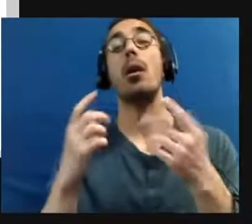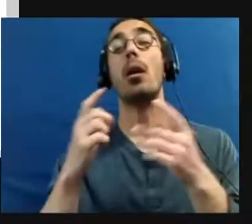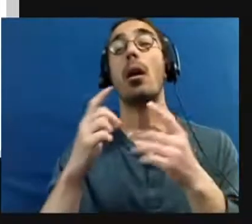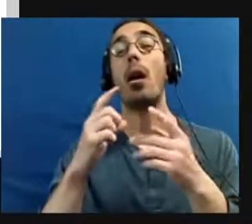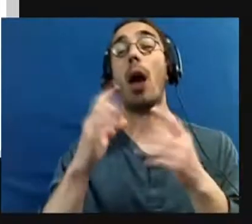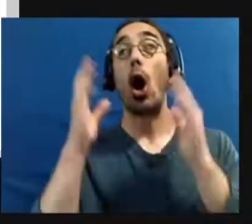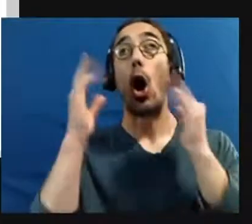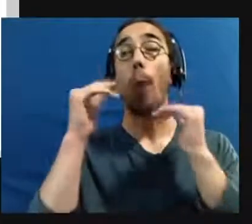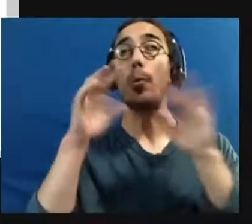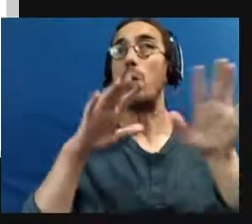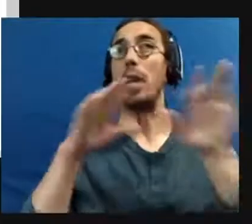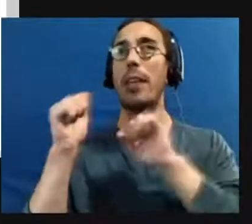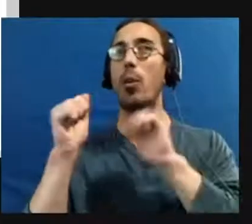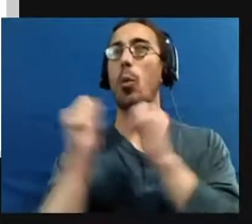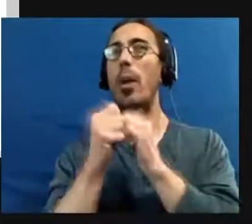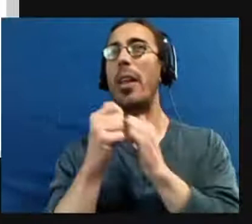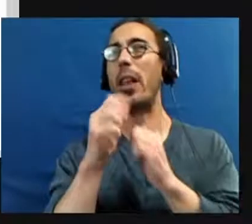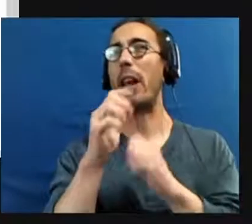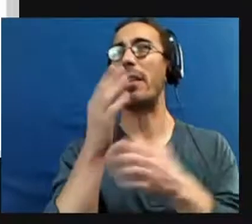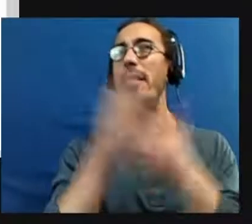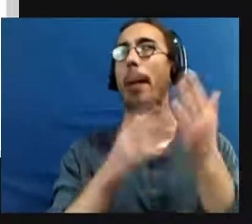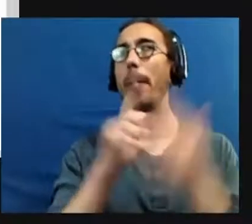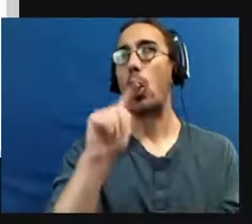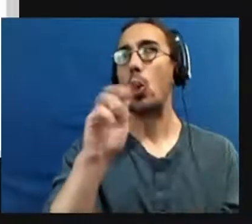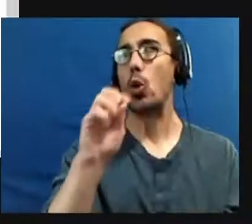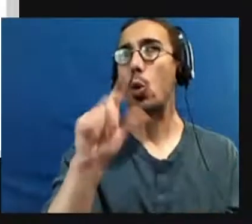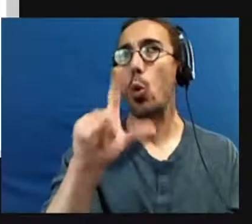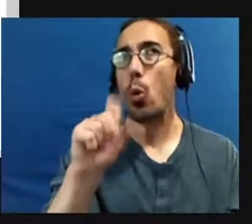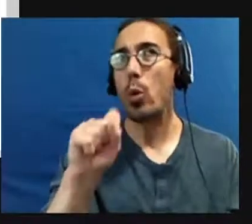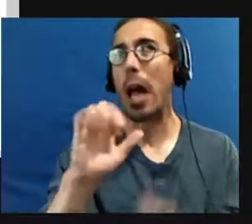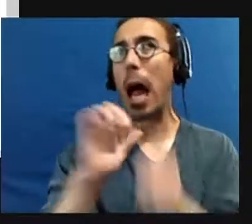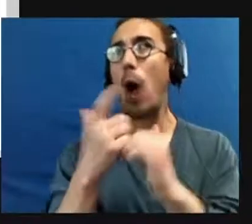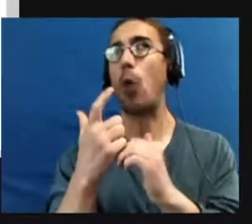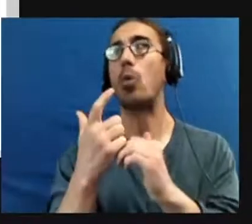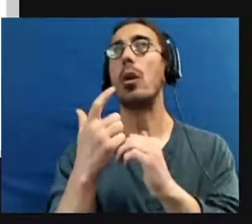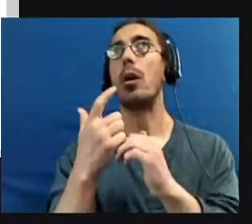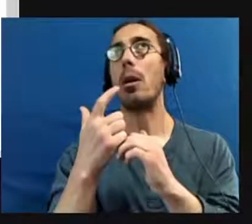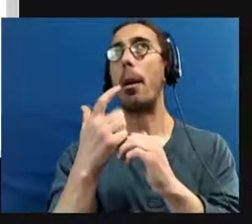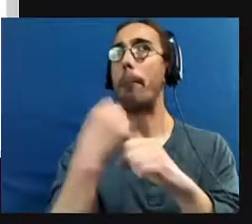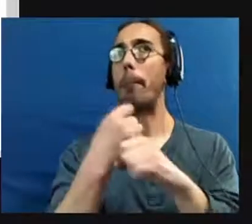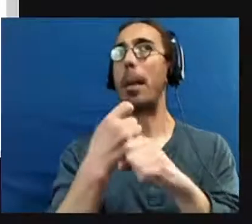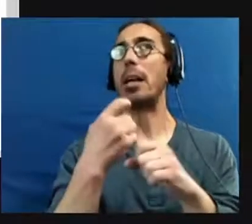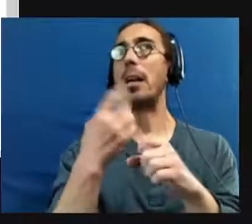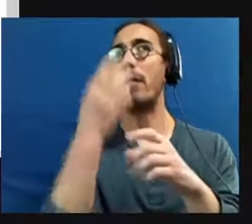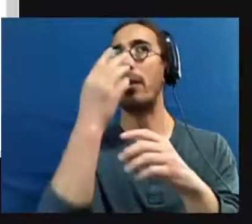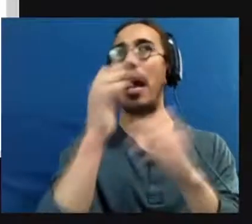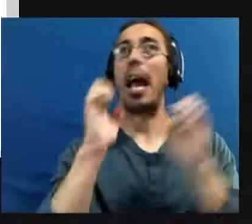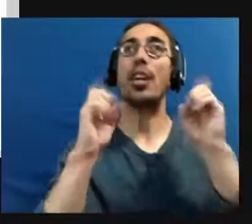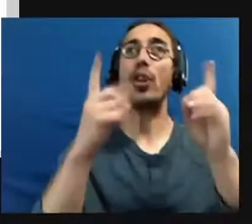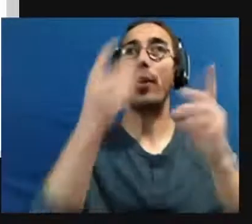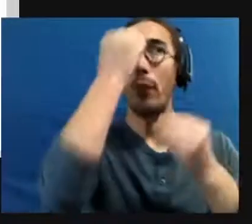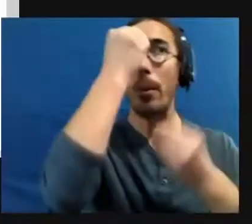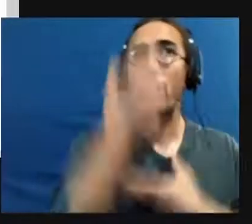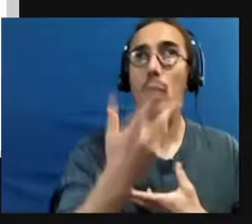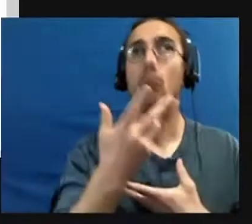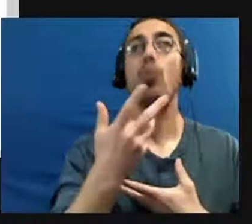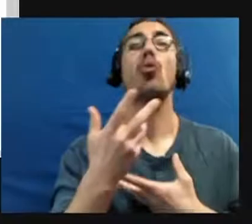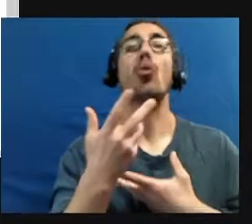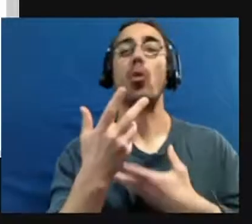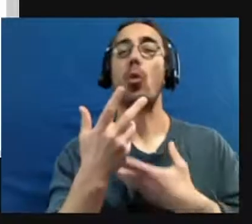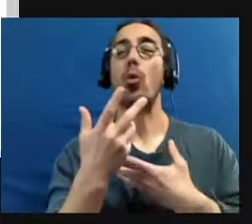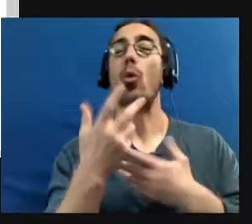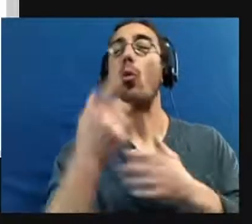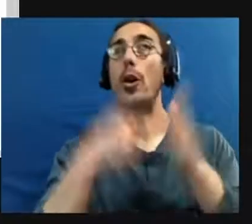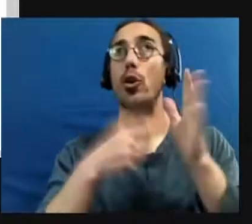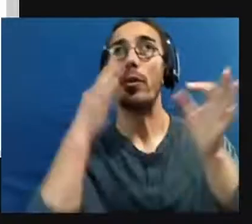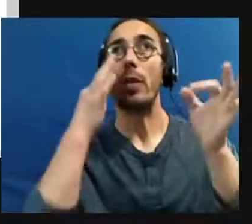leave with a little bit of a toolbox for ways that you can make informed decisions about what you watch or what you engage in. If you're a parent like